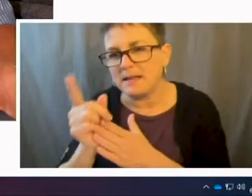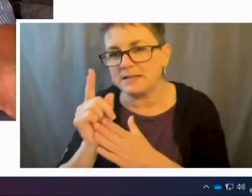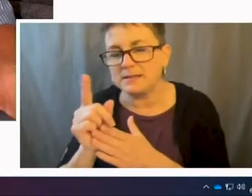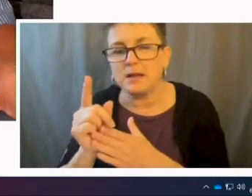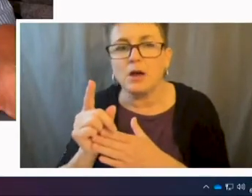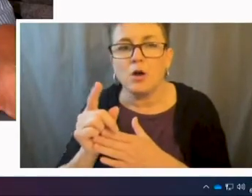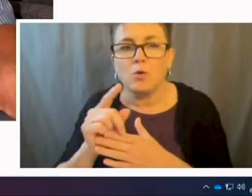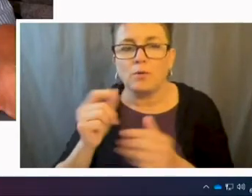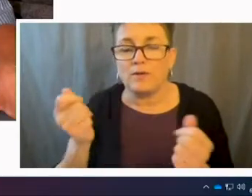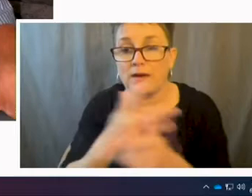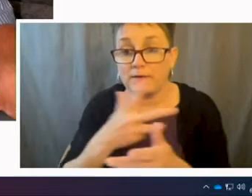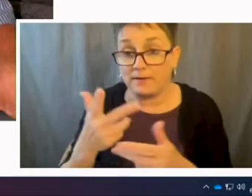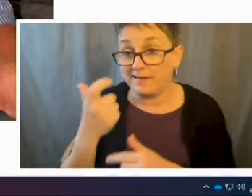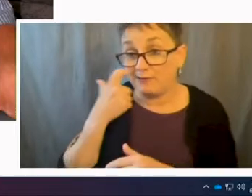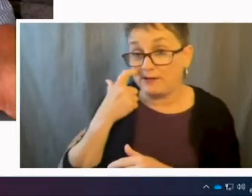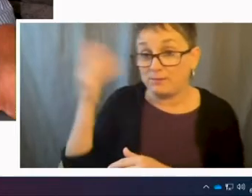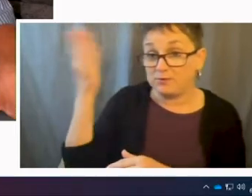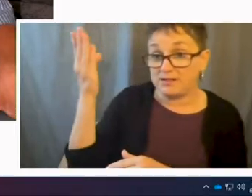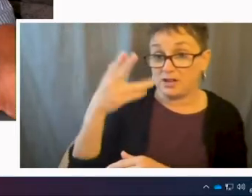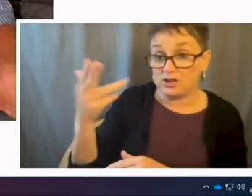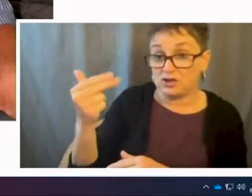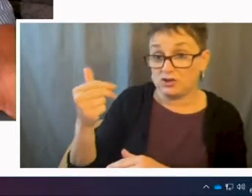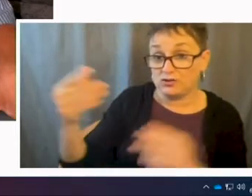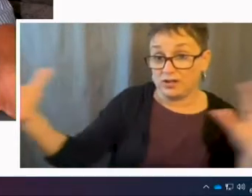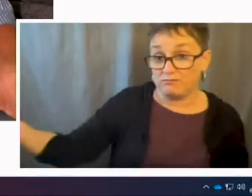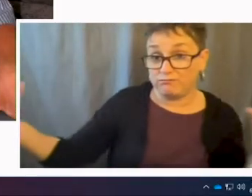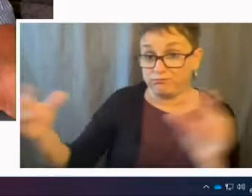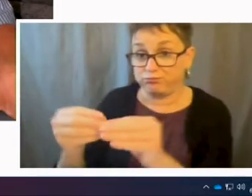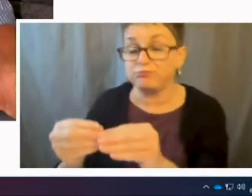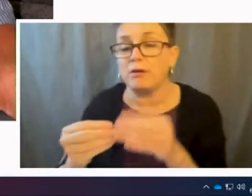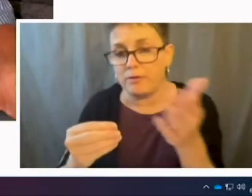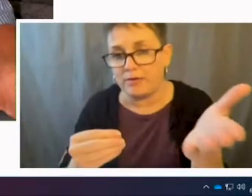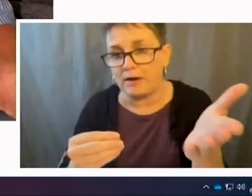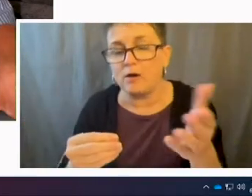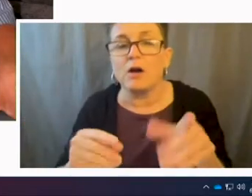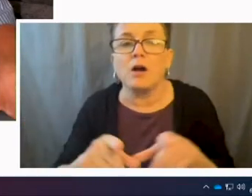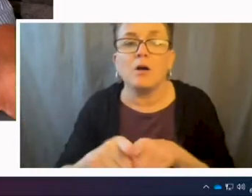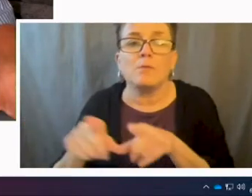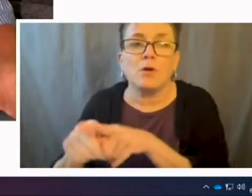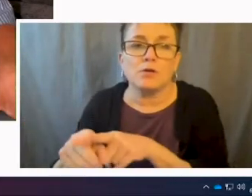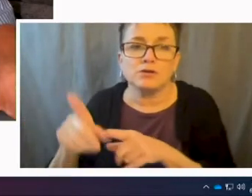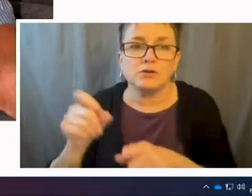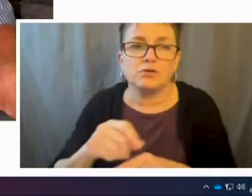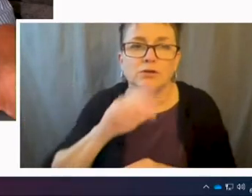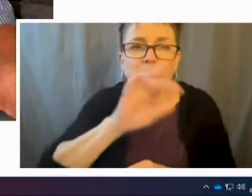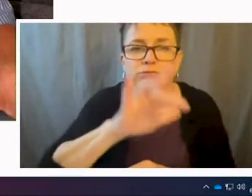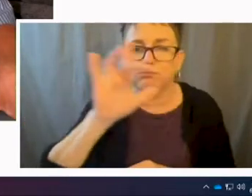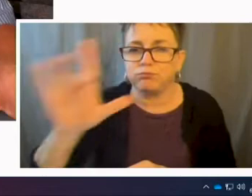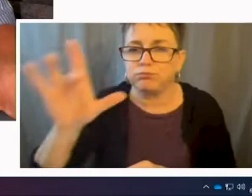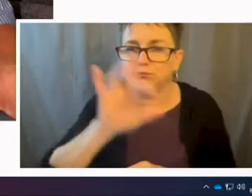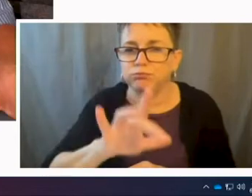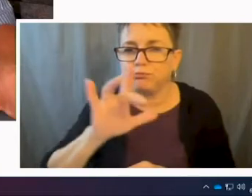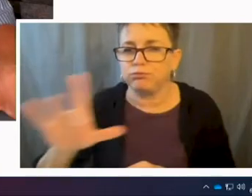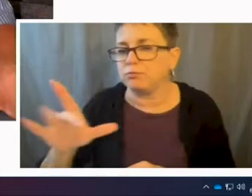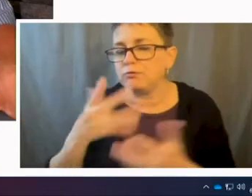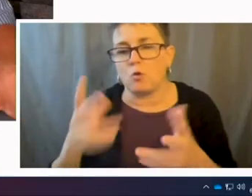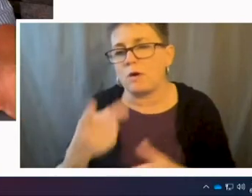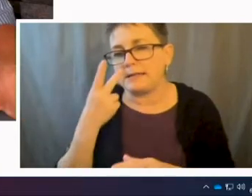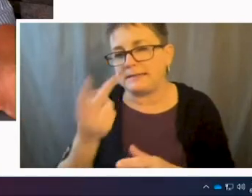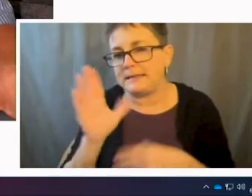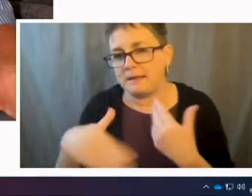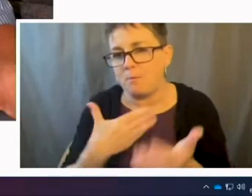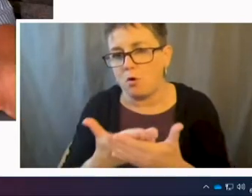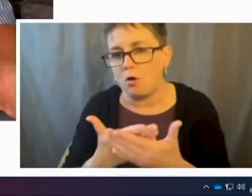everything. And then the buttons above will bring you to the individual video clips. And right now we're going to watch the